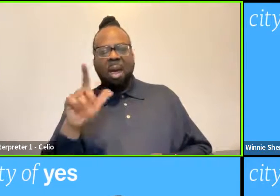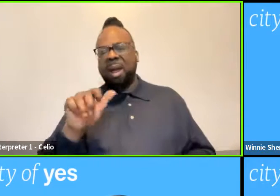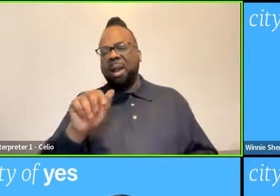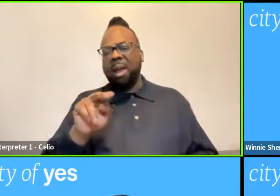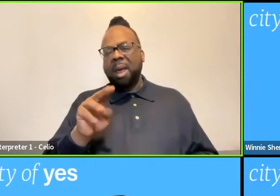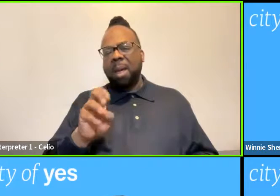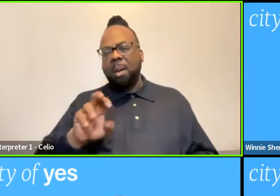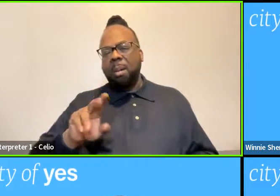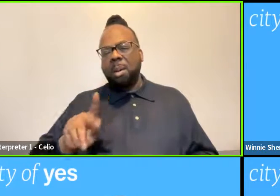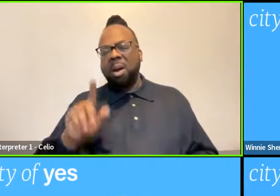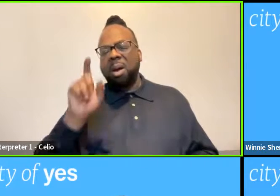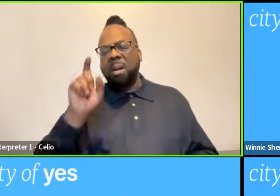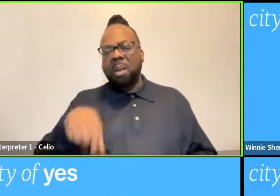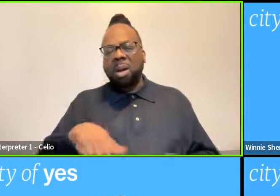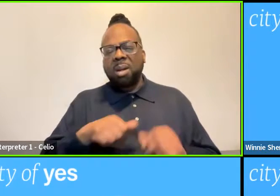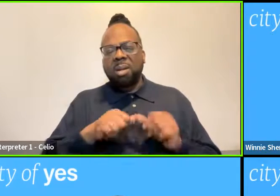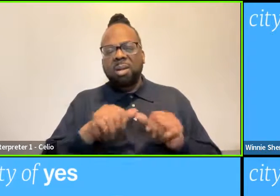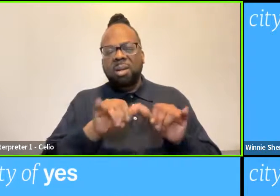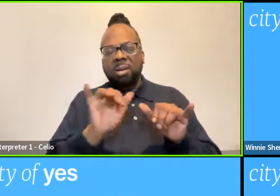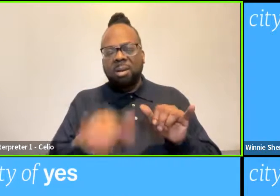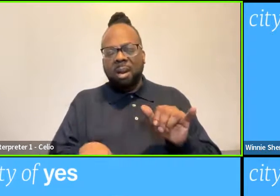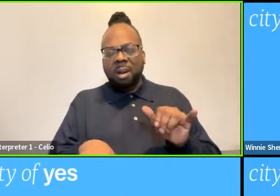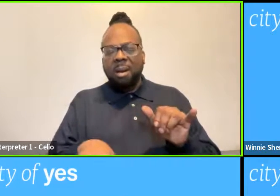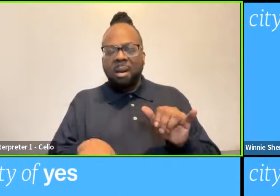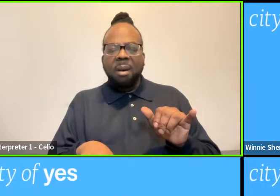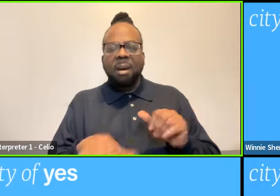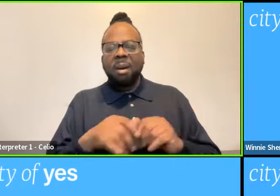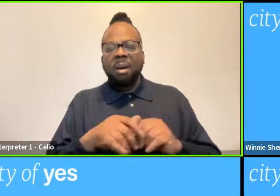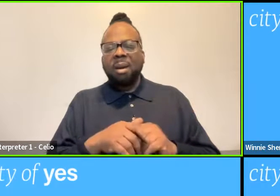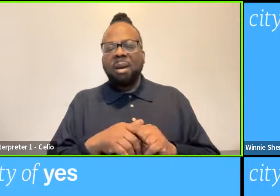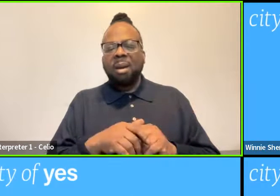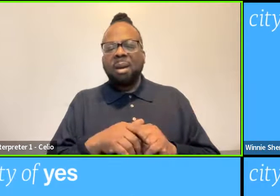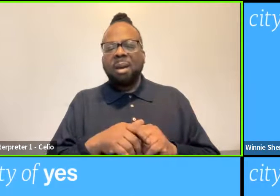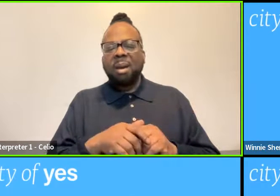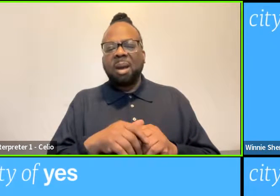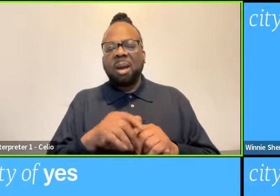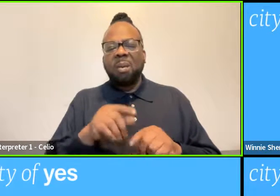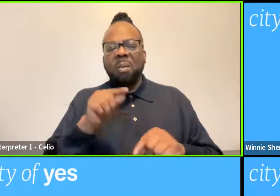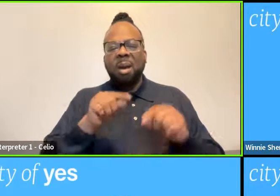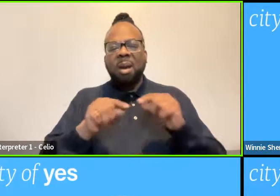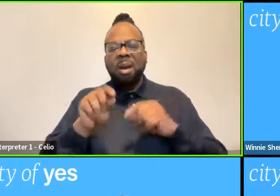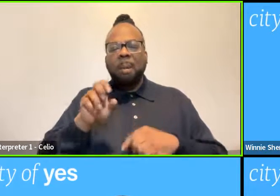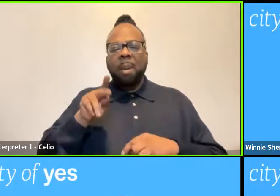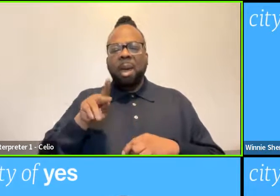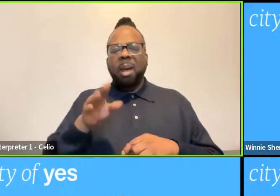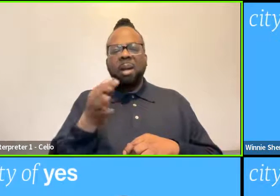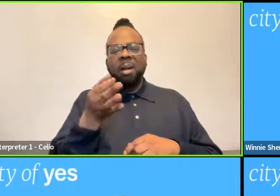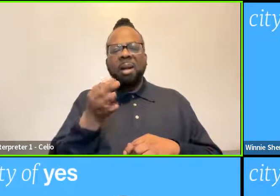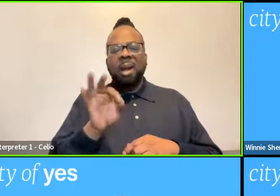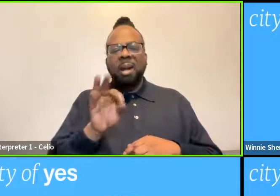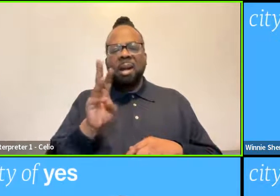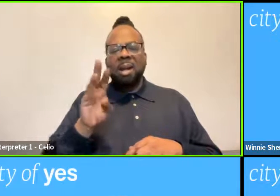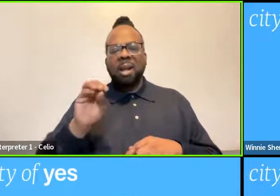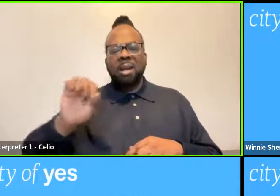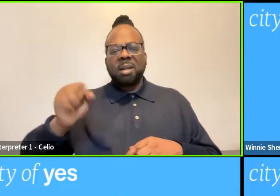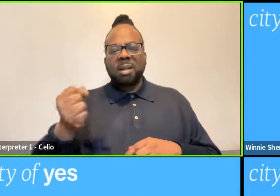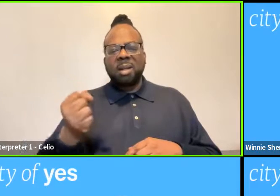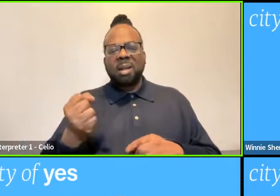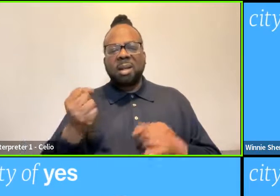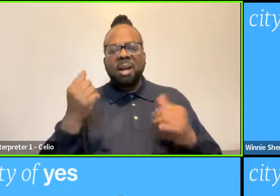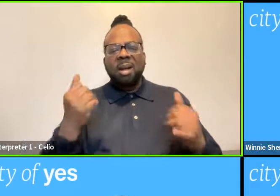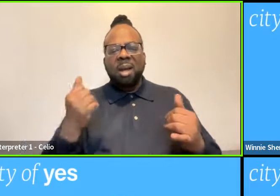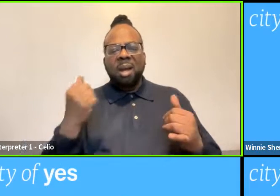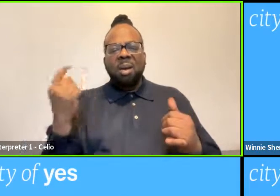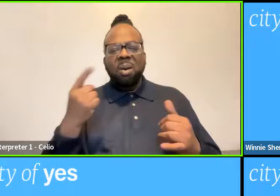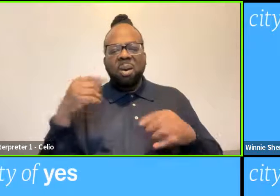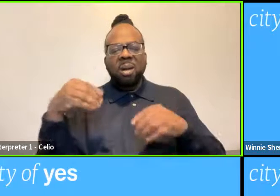to remain mostly as is. It dates back to the 1960s. Today, you can only sell